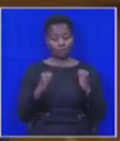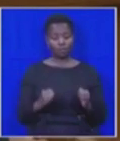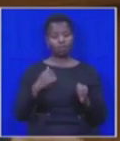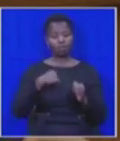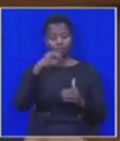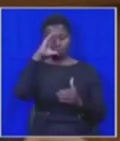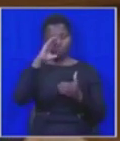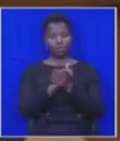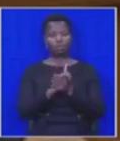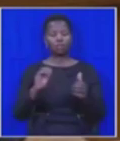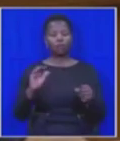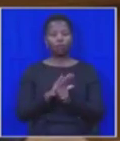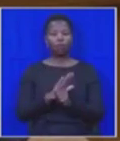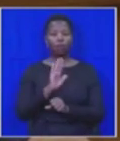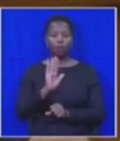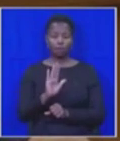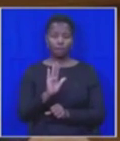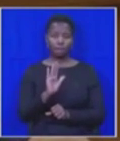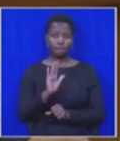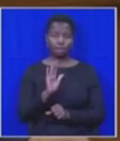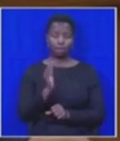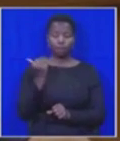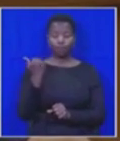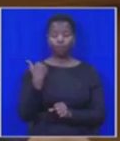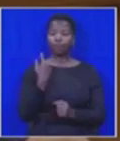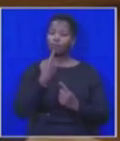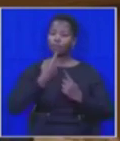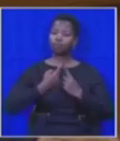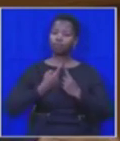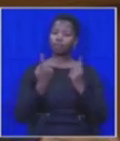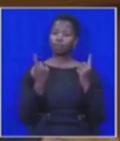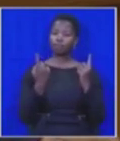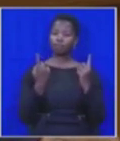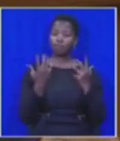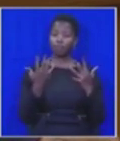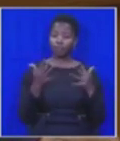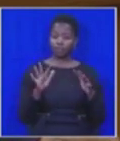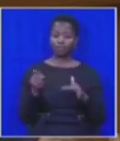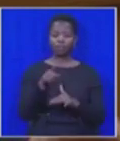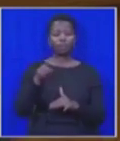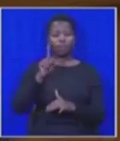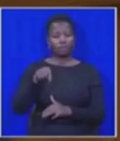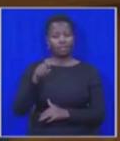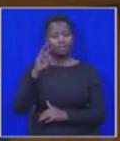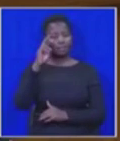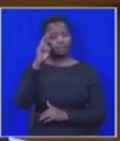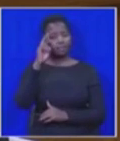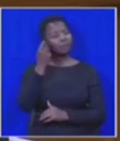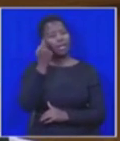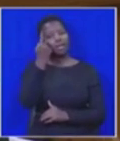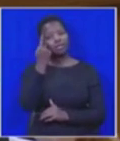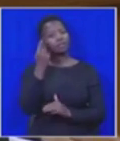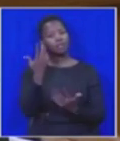of the country. The statement made must be understood in the